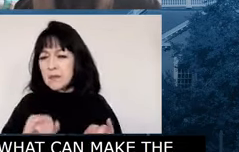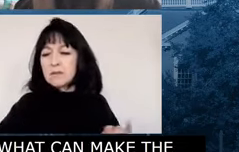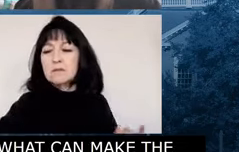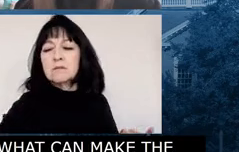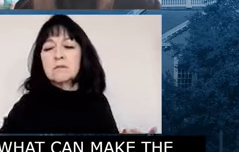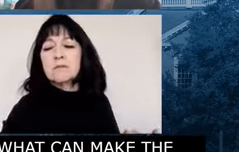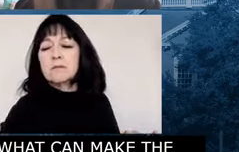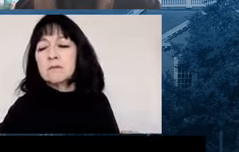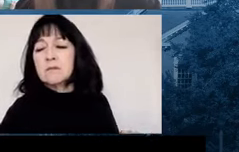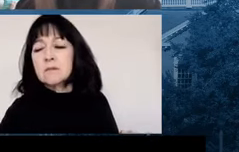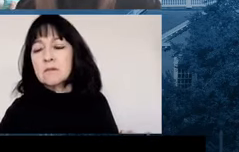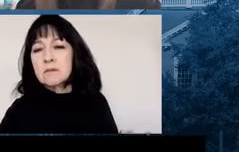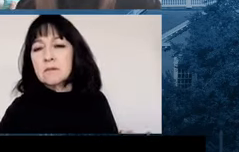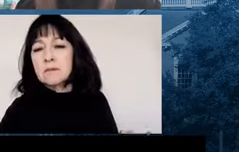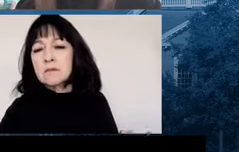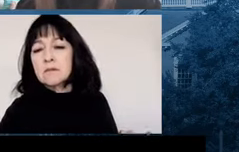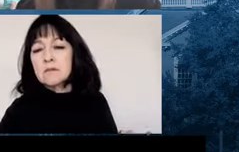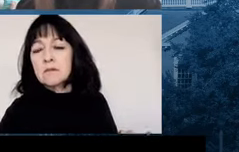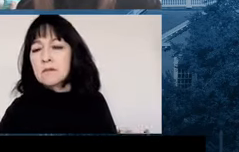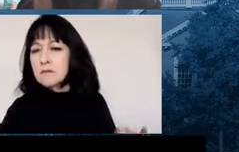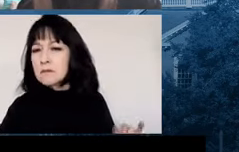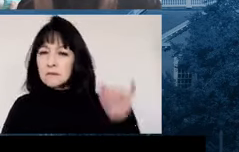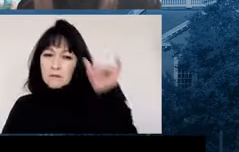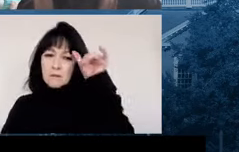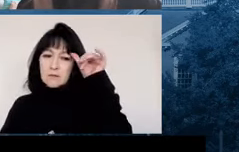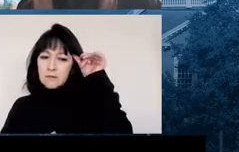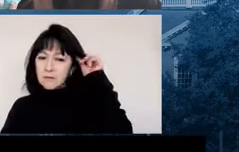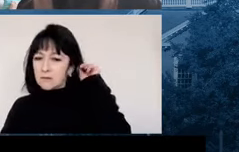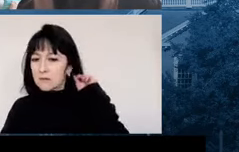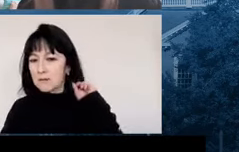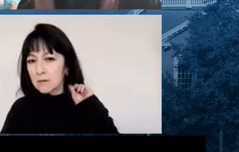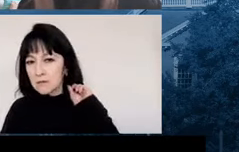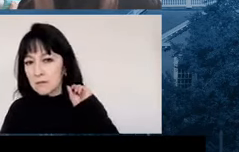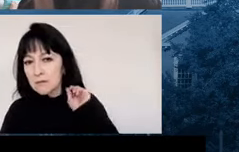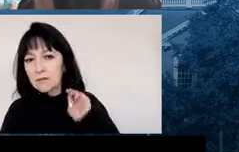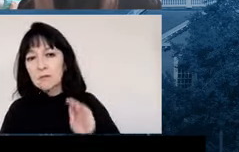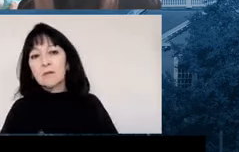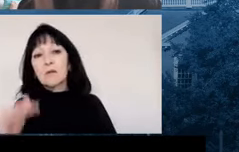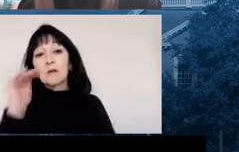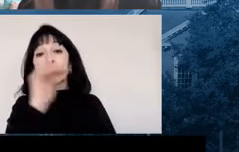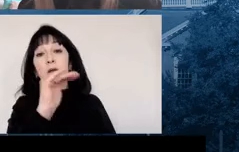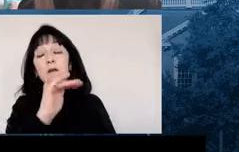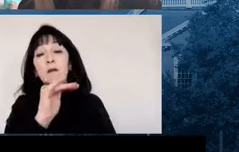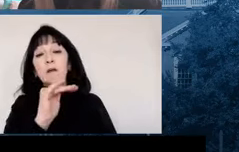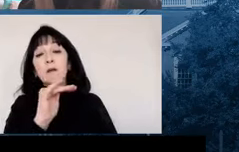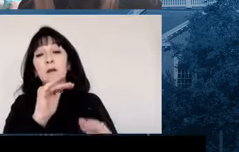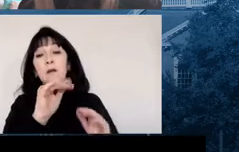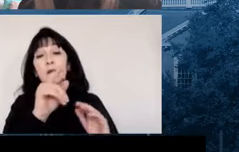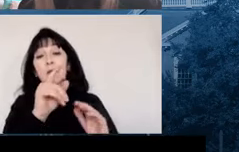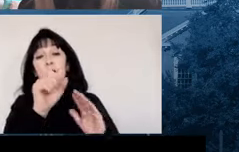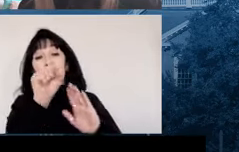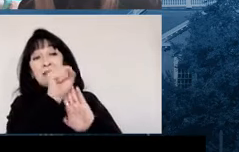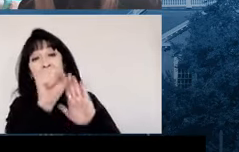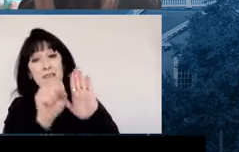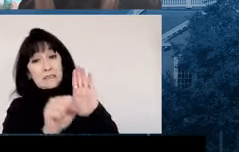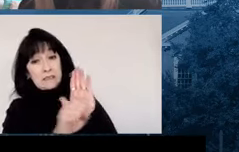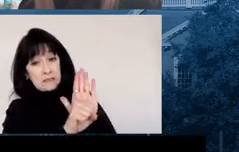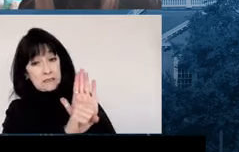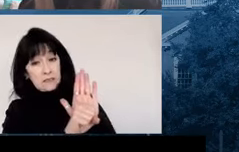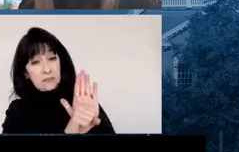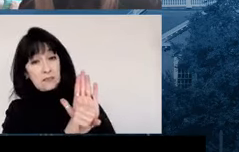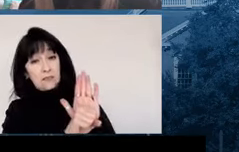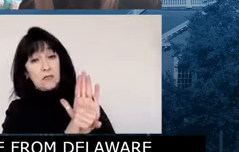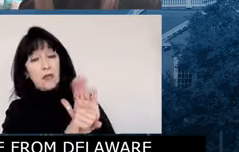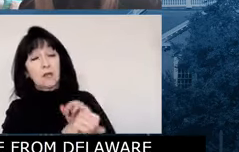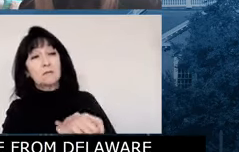Hi, yes. Does the state differentiate between people who are in the hospital for something else and incidentally test